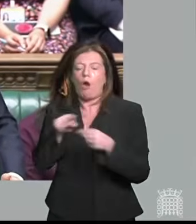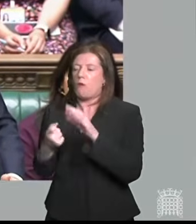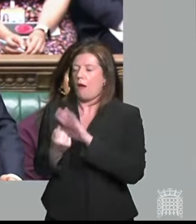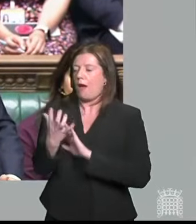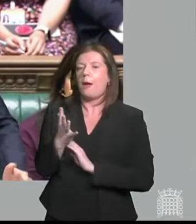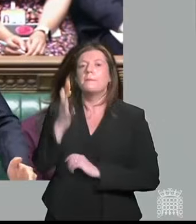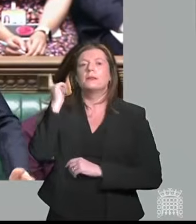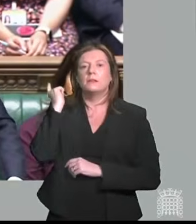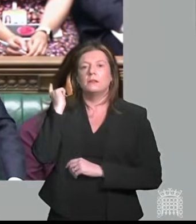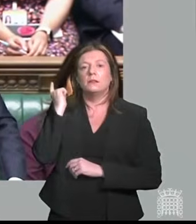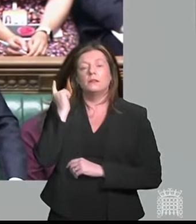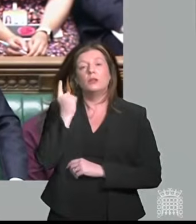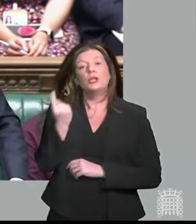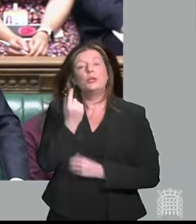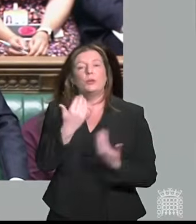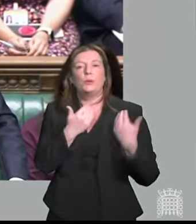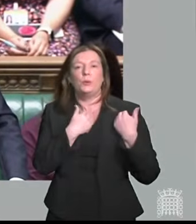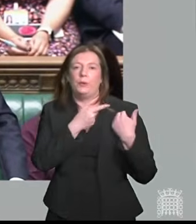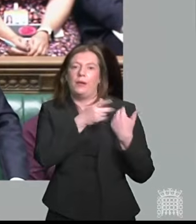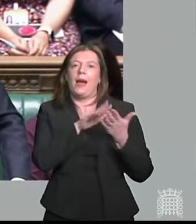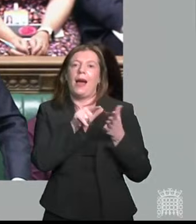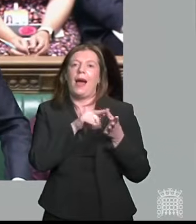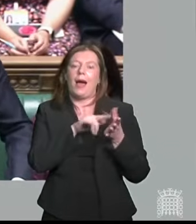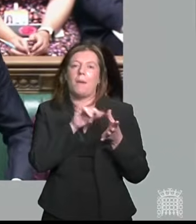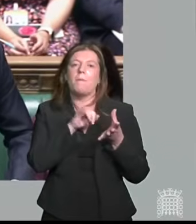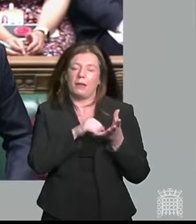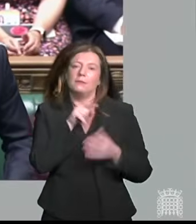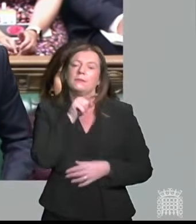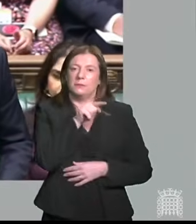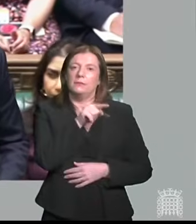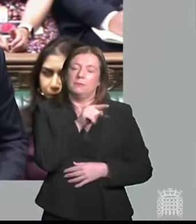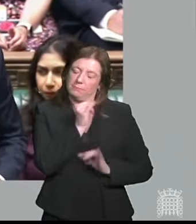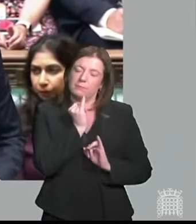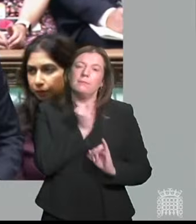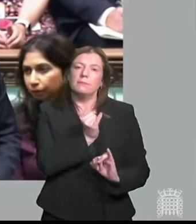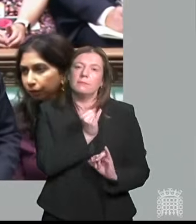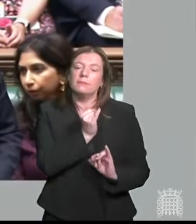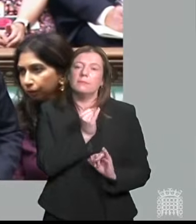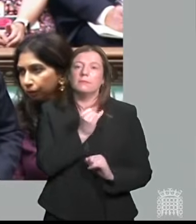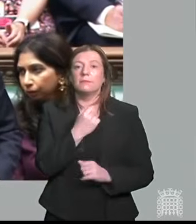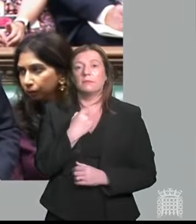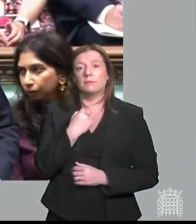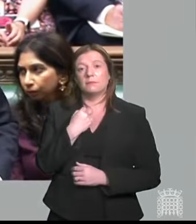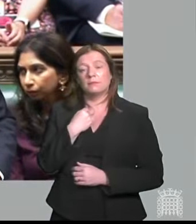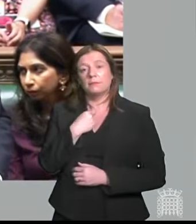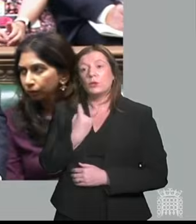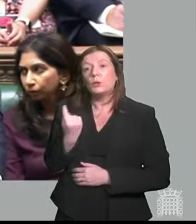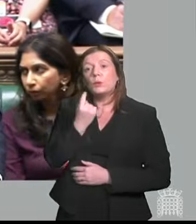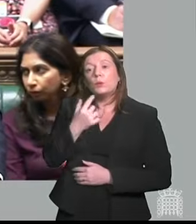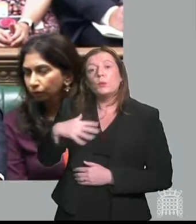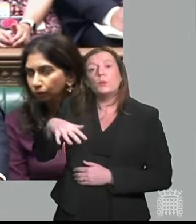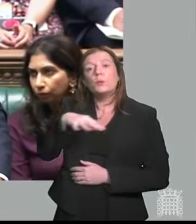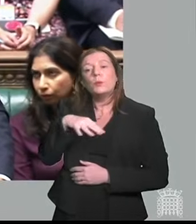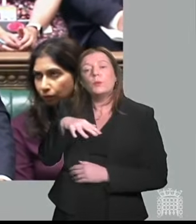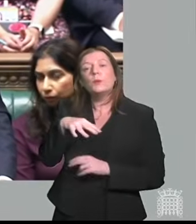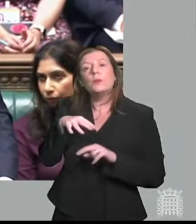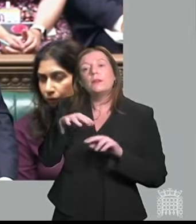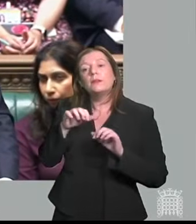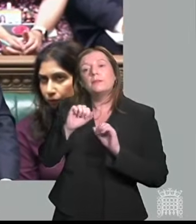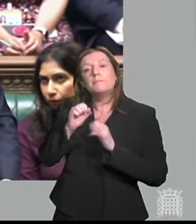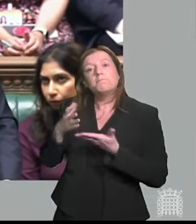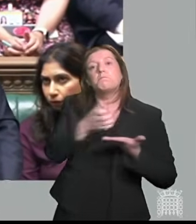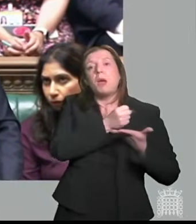is Hamas and Hamas alone that is responsible for this conflict. Our thoughts are rightly with those who have been taken hostage